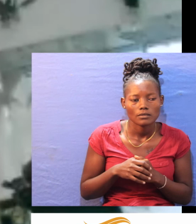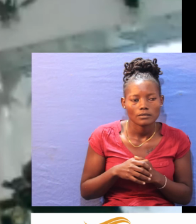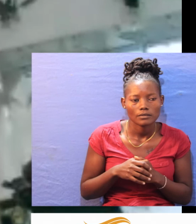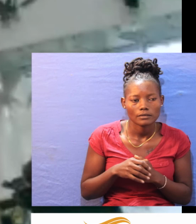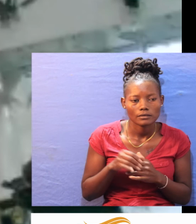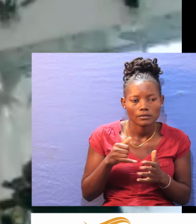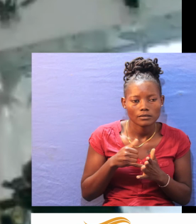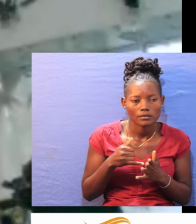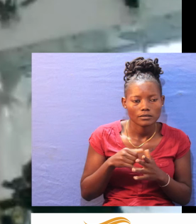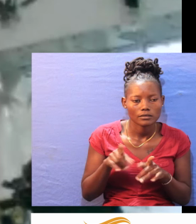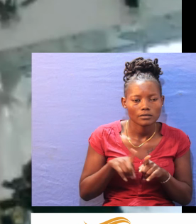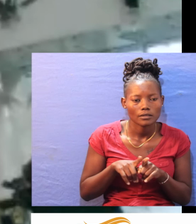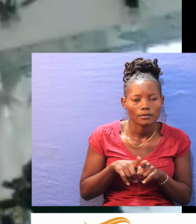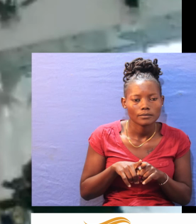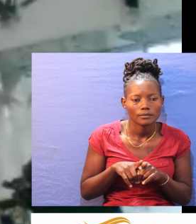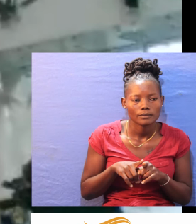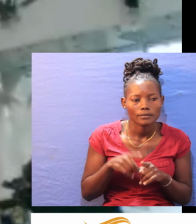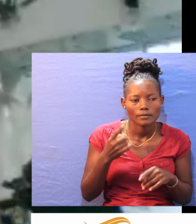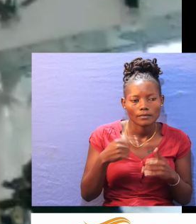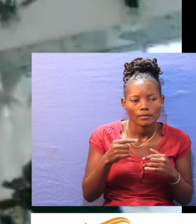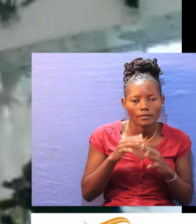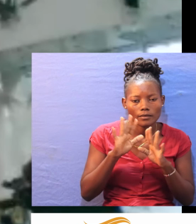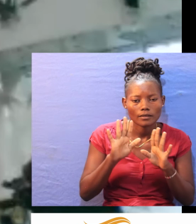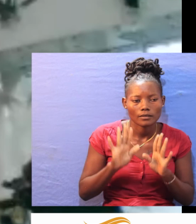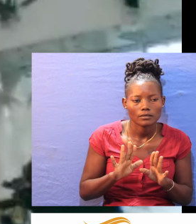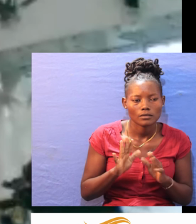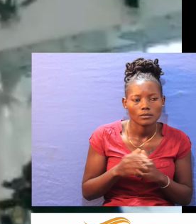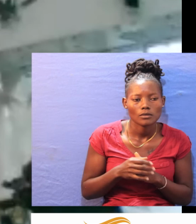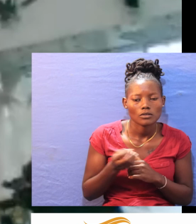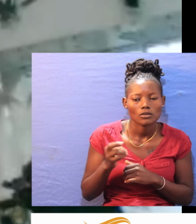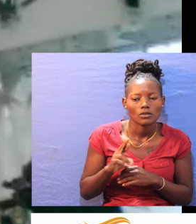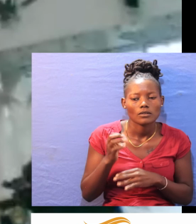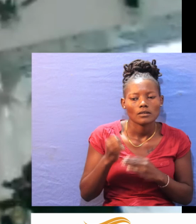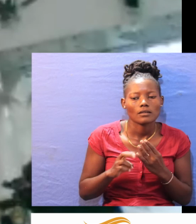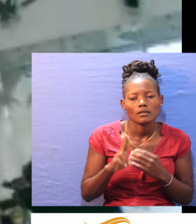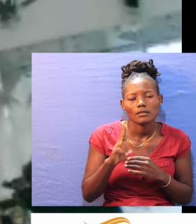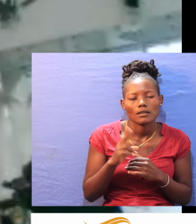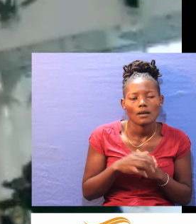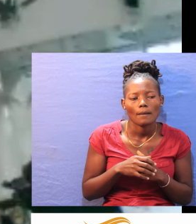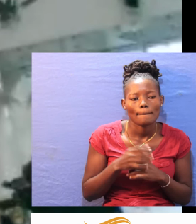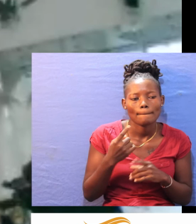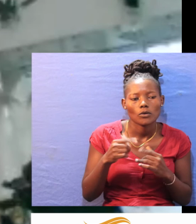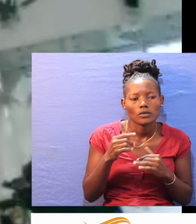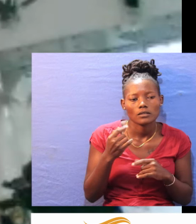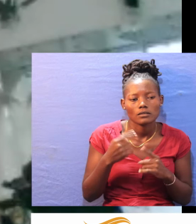like the game was important to him. We ended up winning the game,